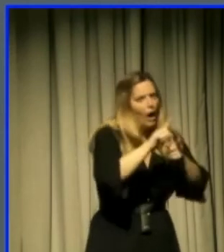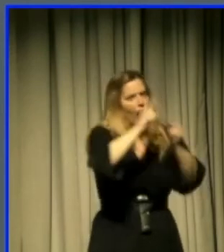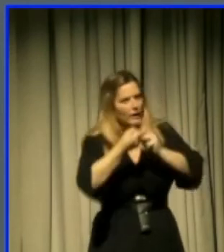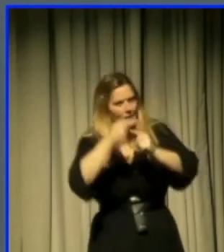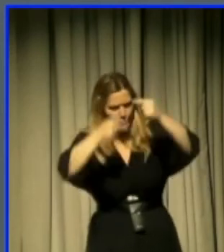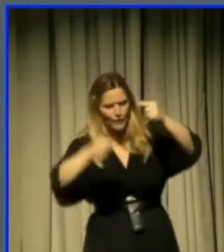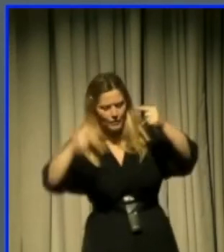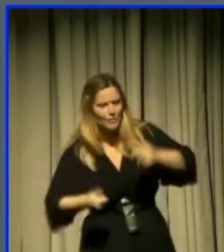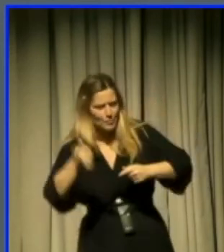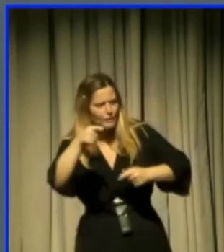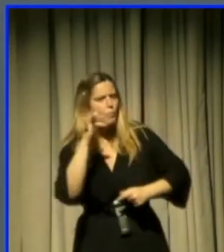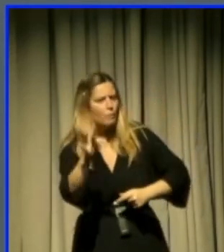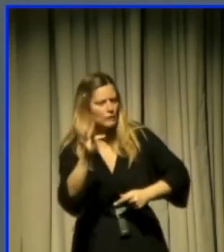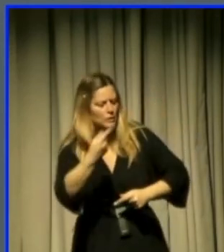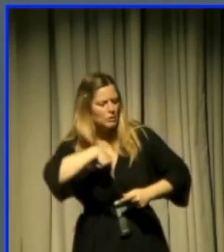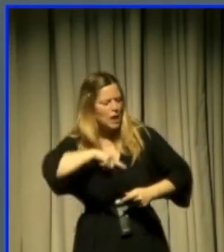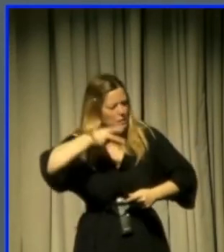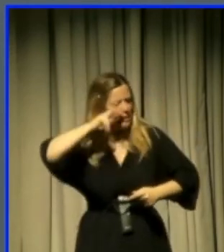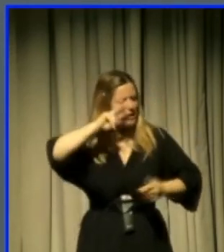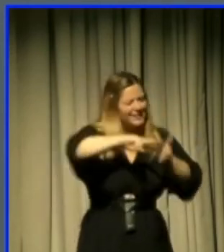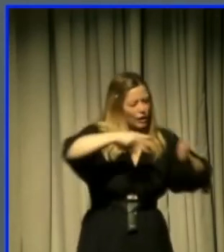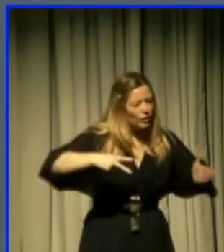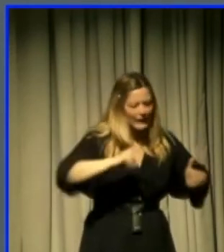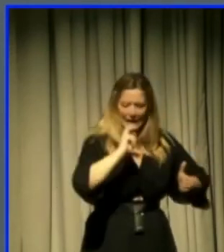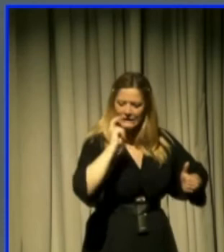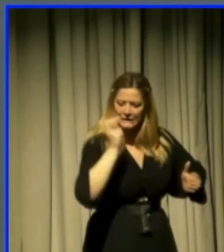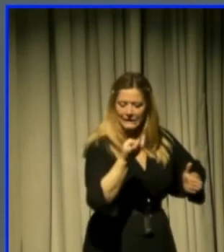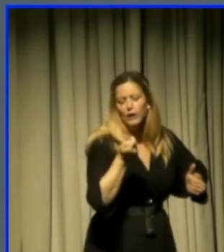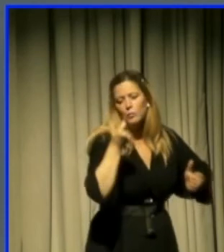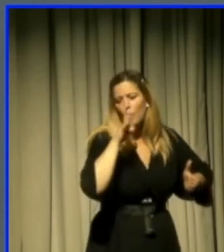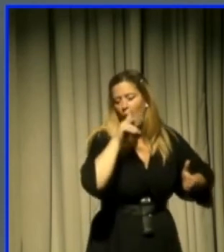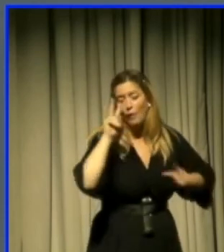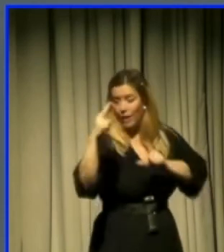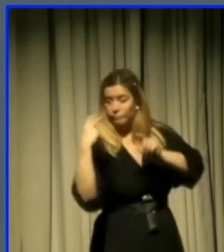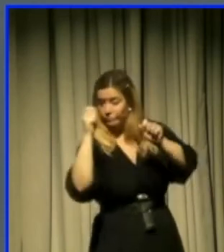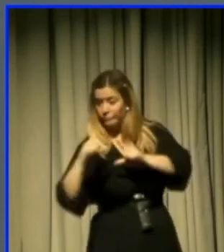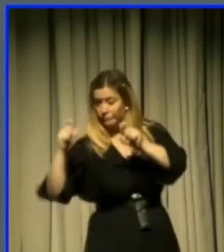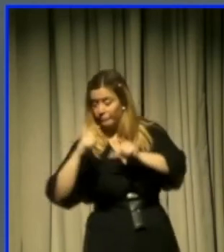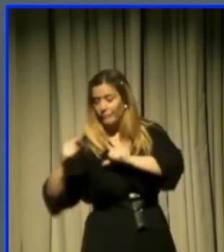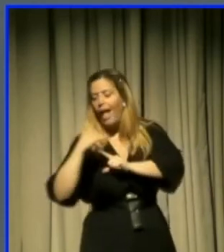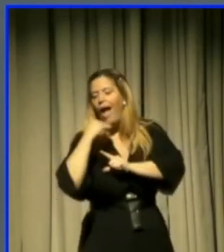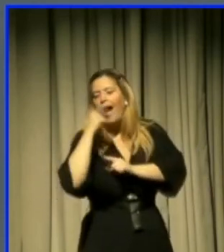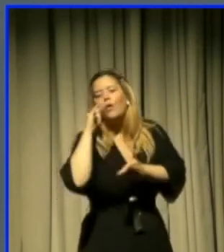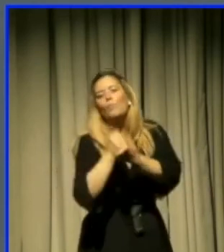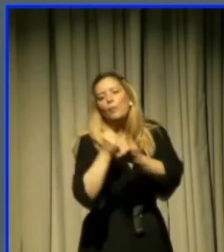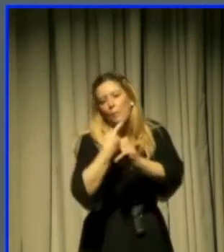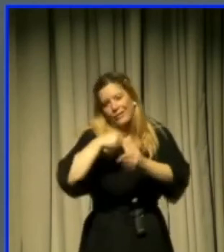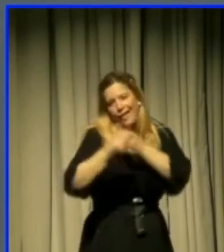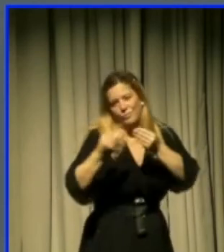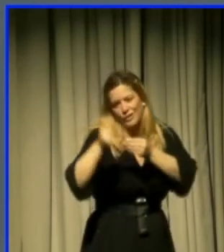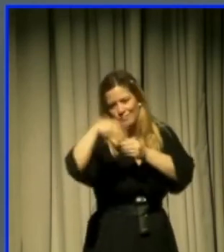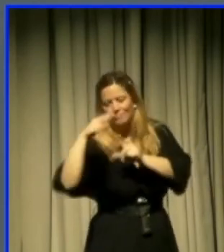a bit of showcase of what we do. You might have heard about generative design, which is a way to